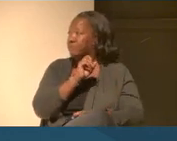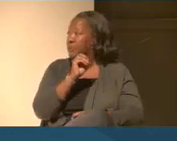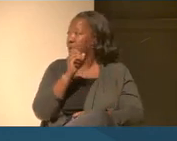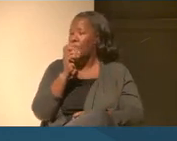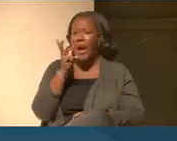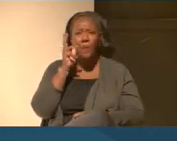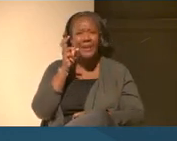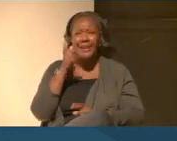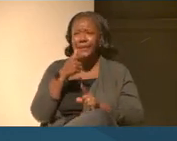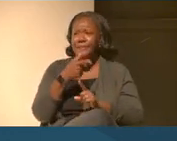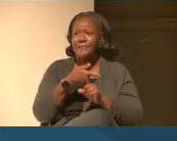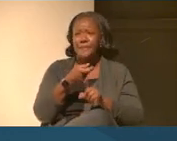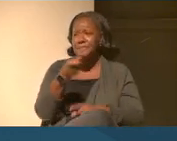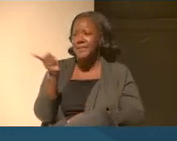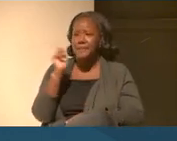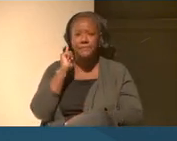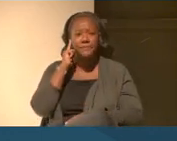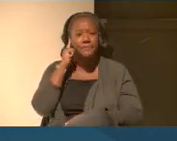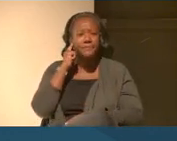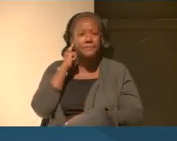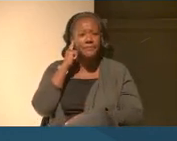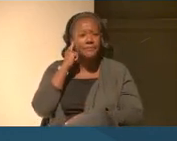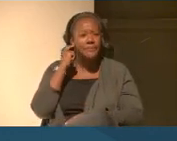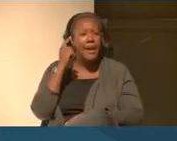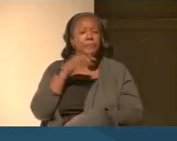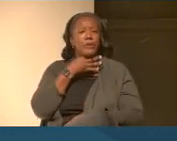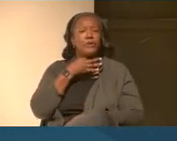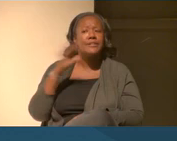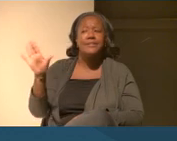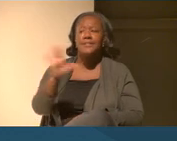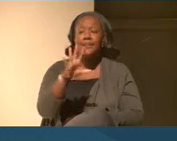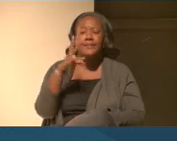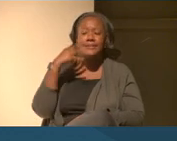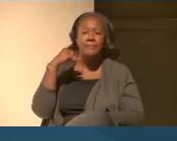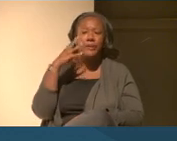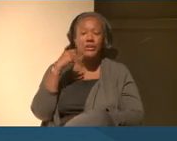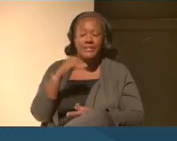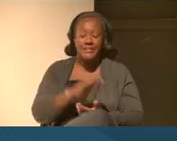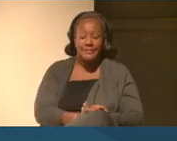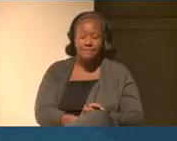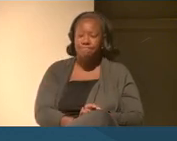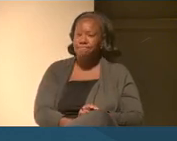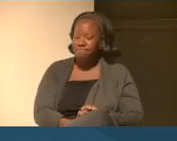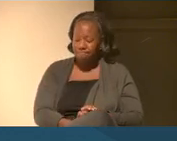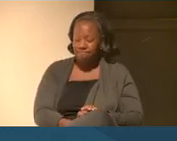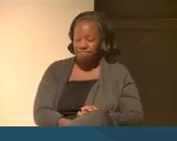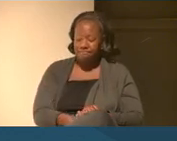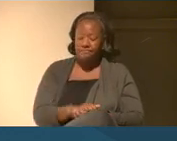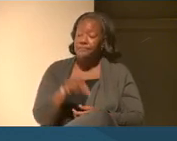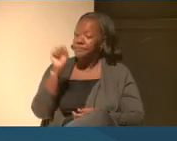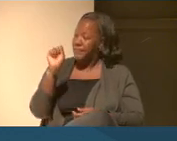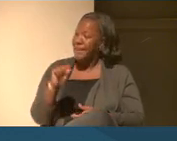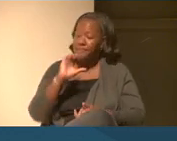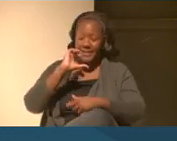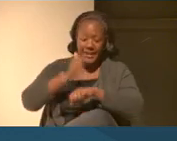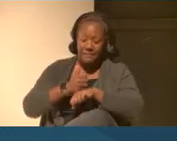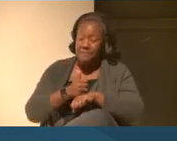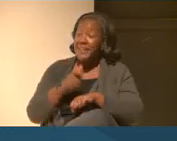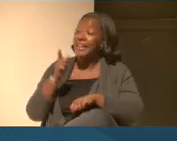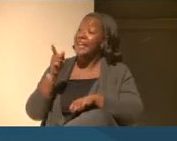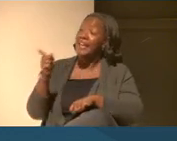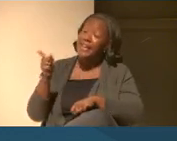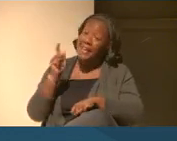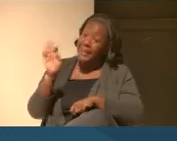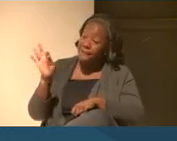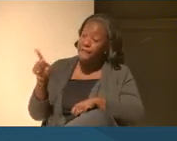want to hear back from them of what that experience was like, because I wasn't in those classrooms. But yeah, implement it. Go, you know, if you're